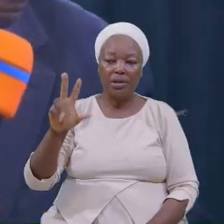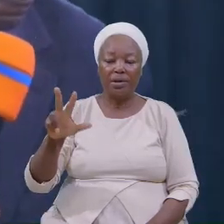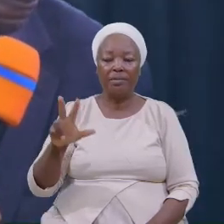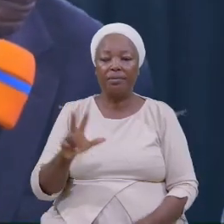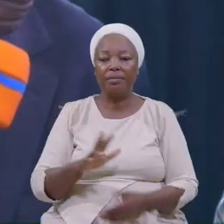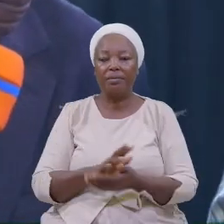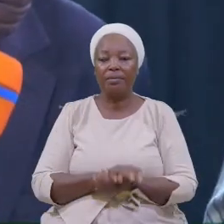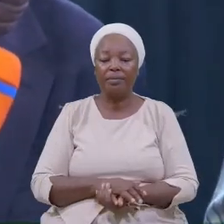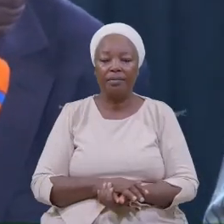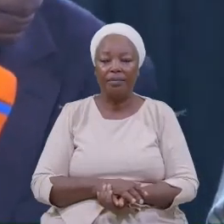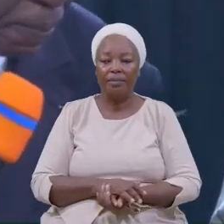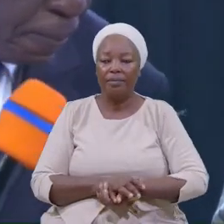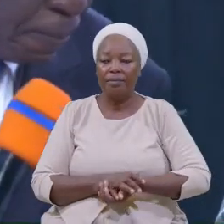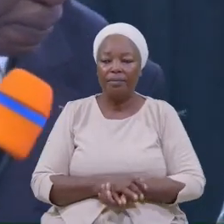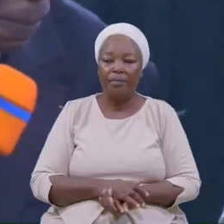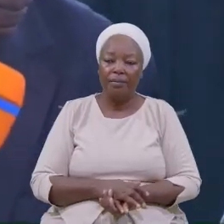+23491 5444 9263.